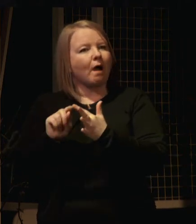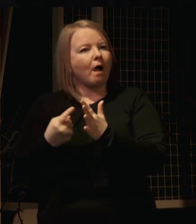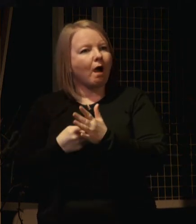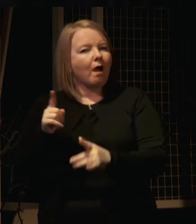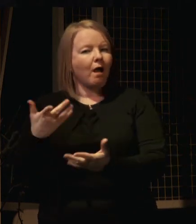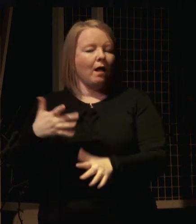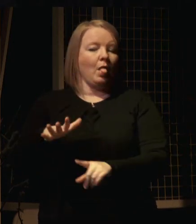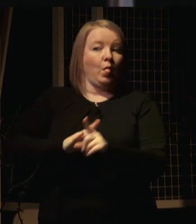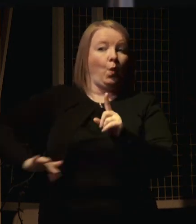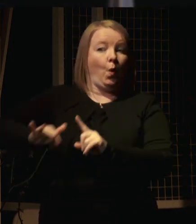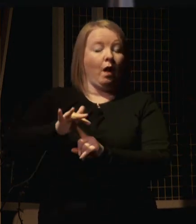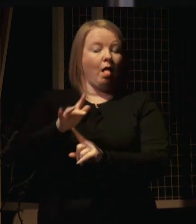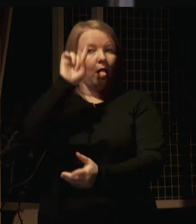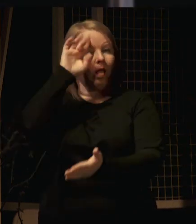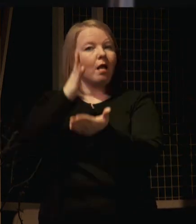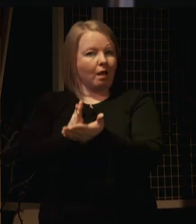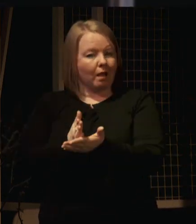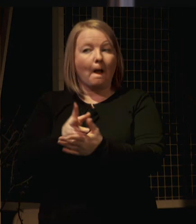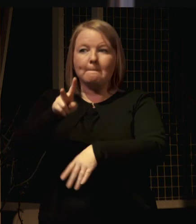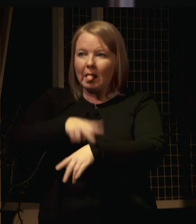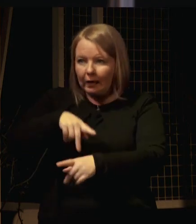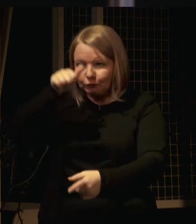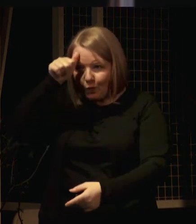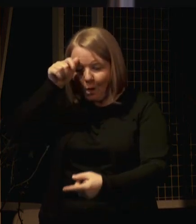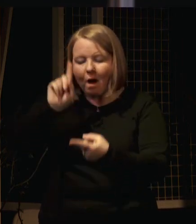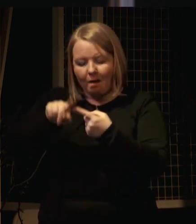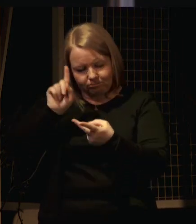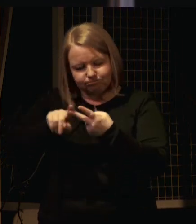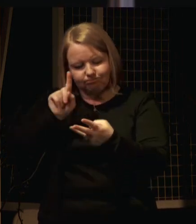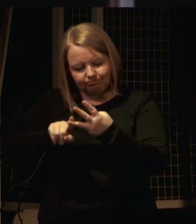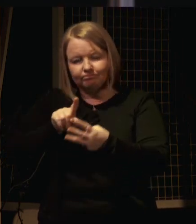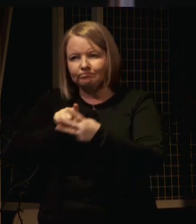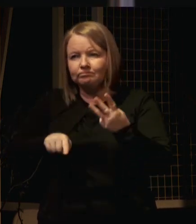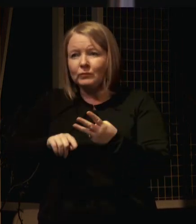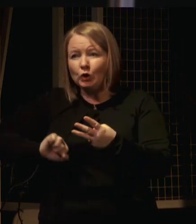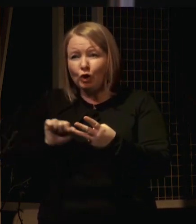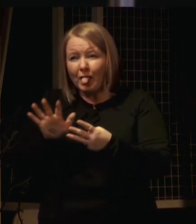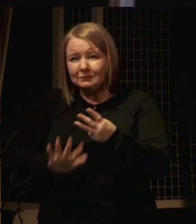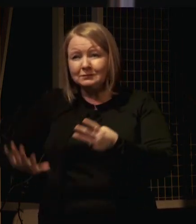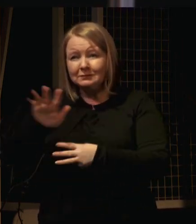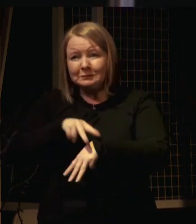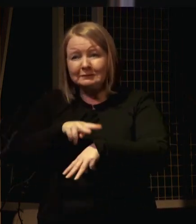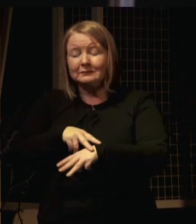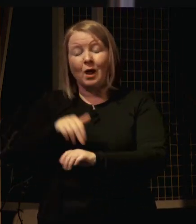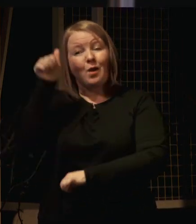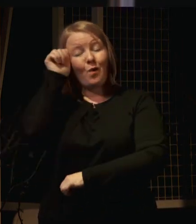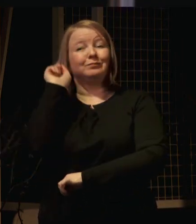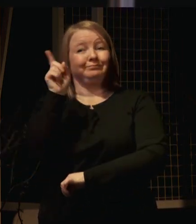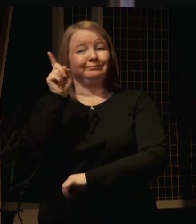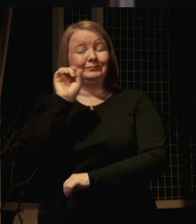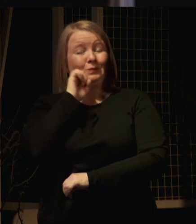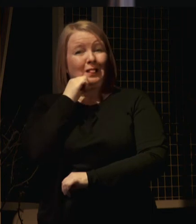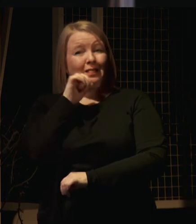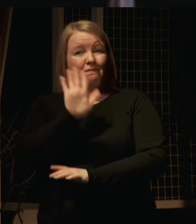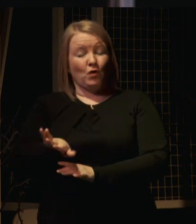the Ripper. The locals themselves believed it. The local police force believed it. In fact, even Scotland Yard believed it enough to send a detective up